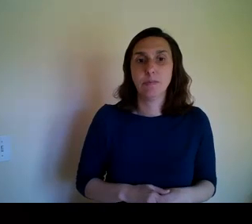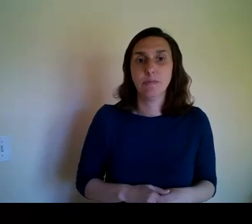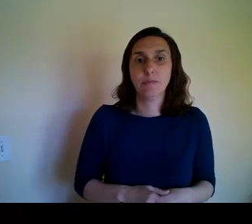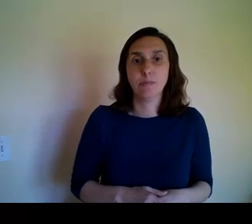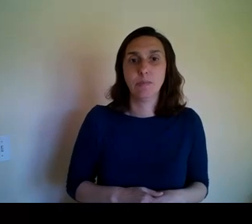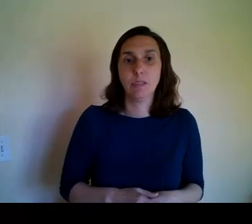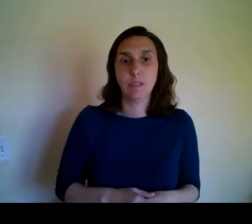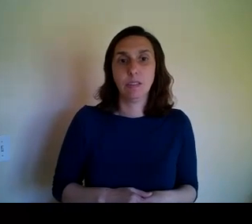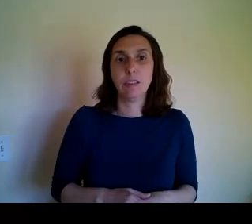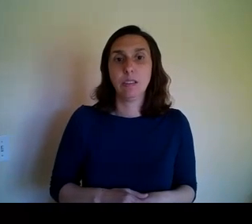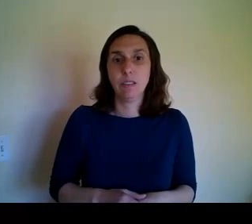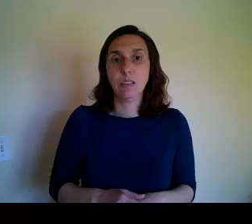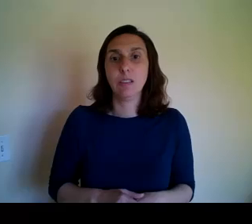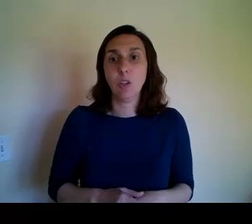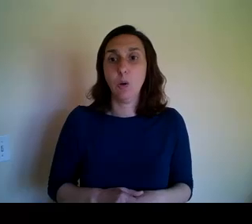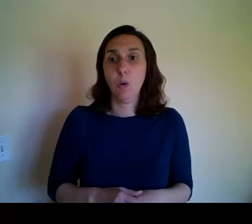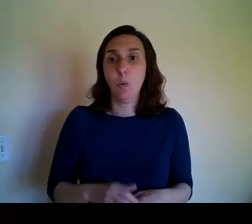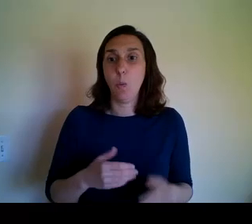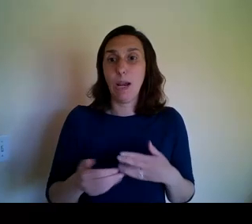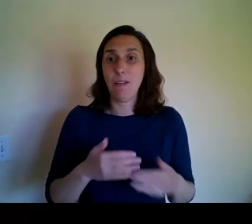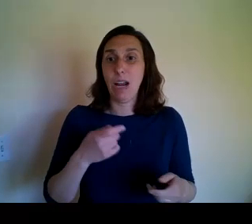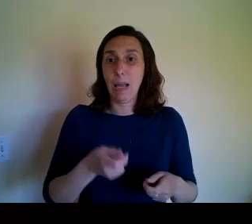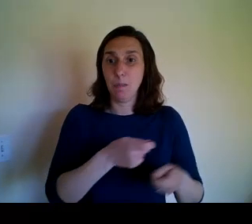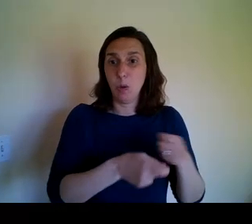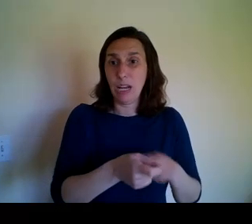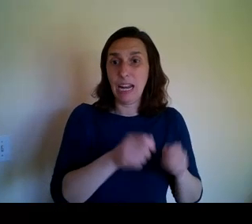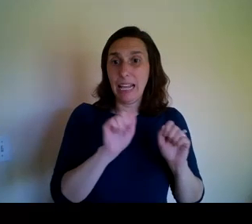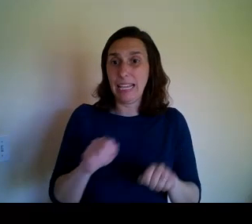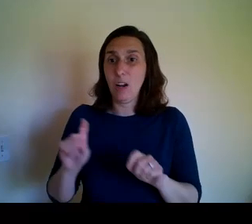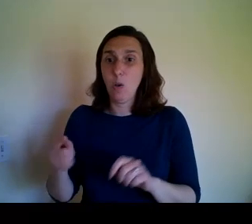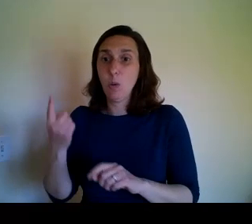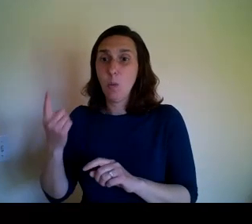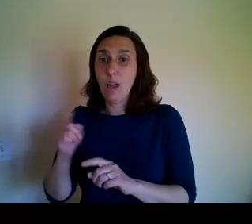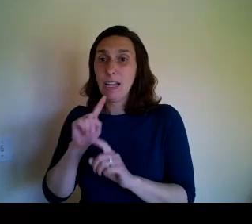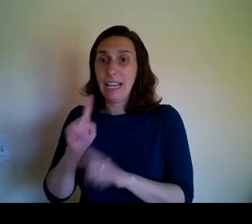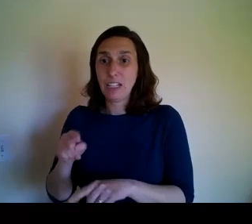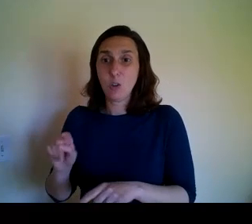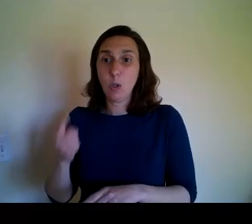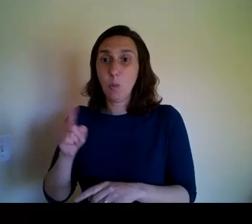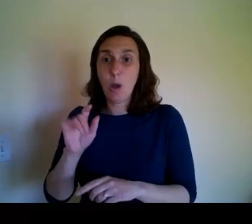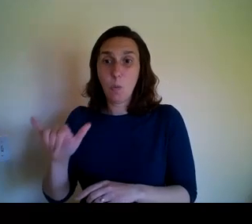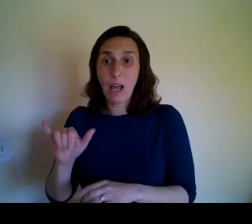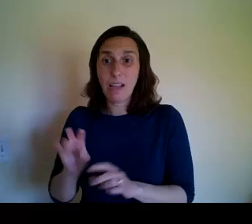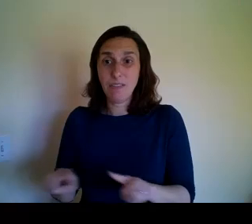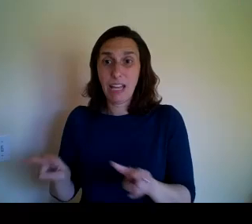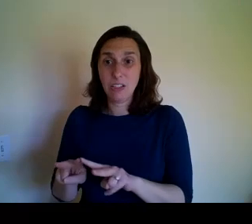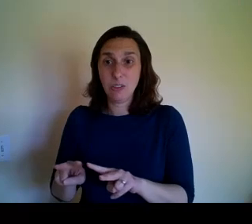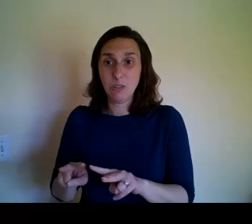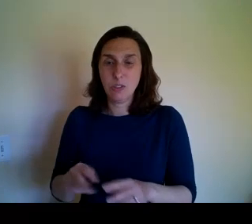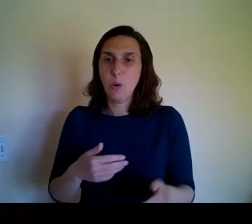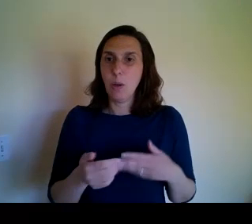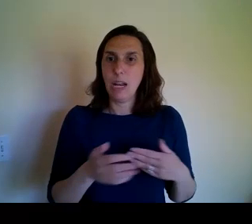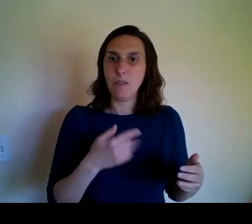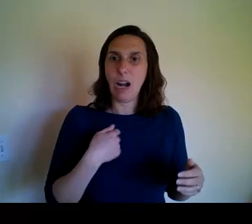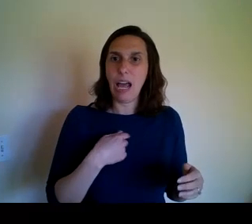which is what we made our functions do, right? For each x value, we get only one y value. Then whatever I put in